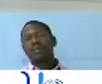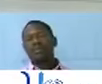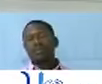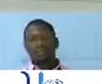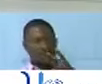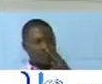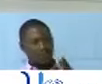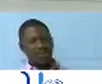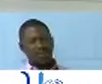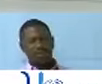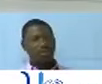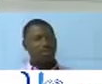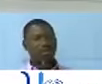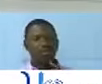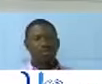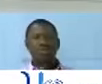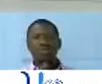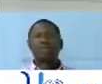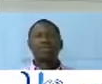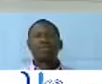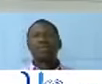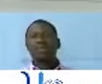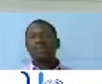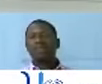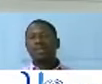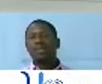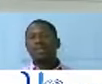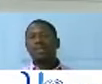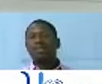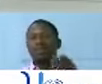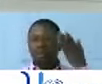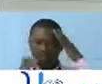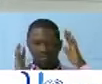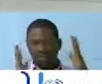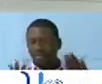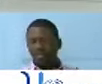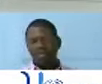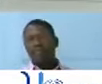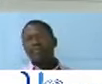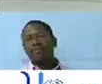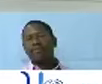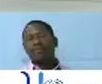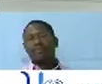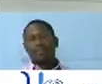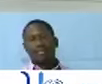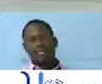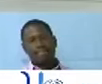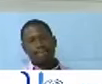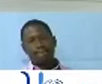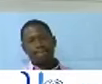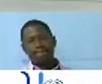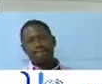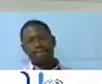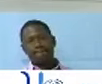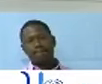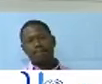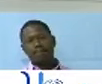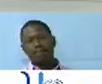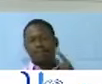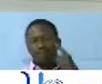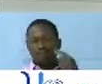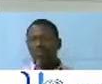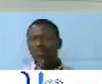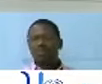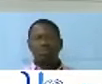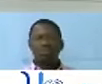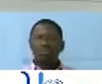rek ne nga ñak sandol ne amna ko xamne ni amna haajo ci mbir mom bu ko defé nga am ay jafé jafé. So I mean, this was the order of the day,